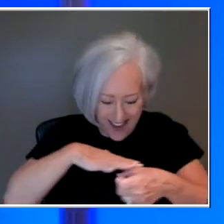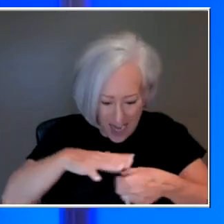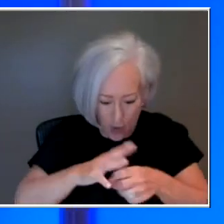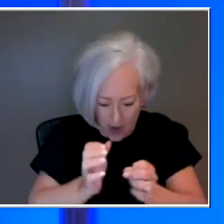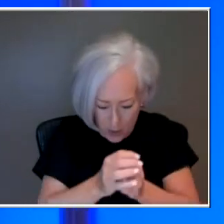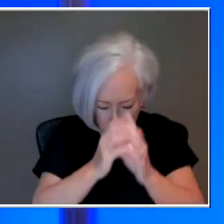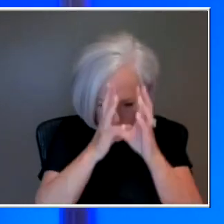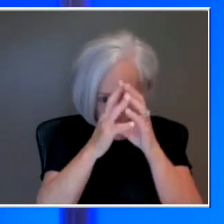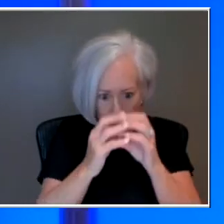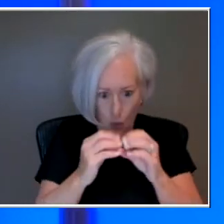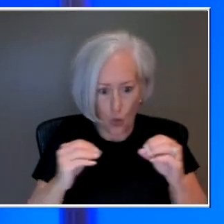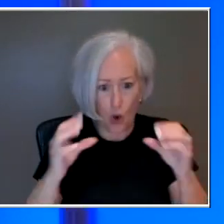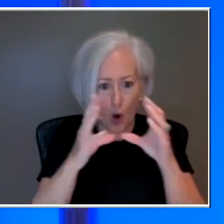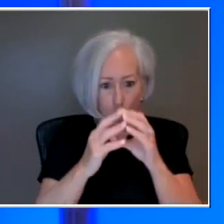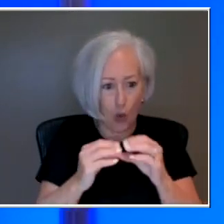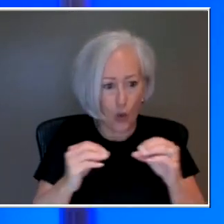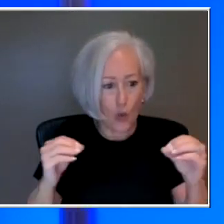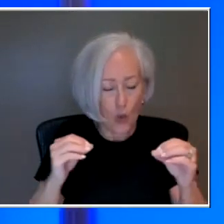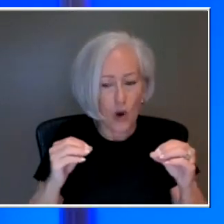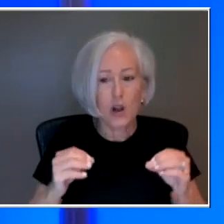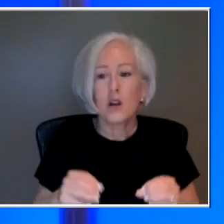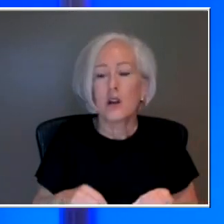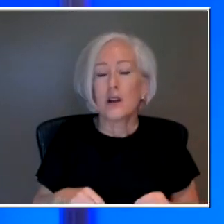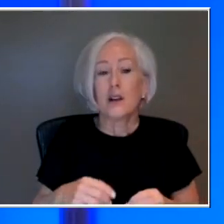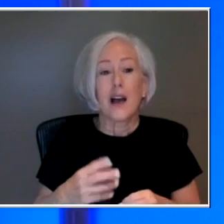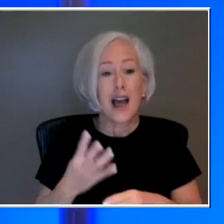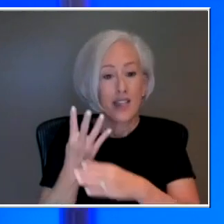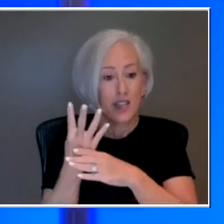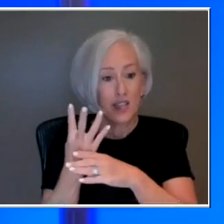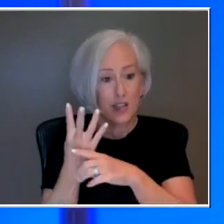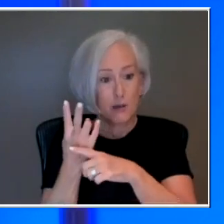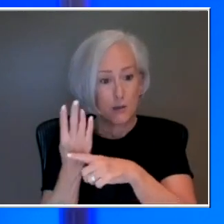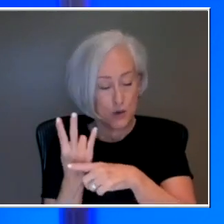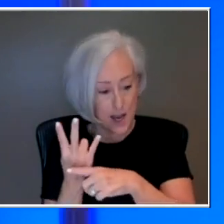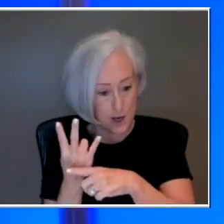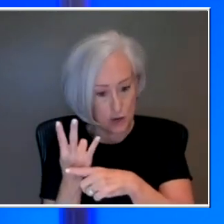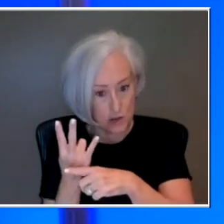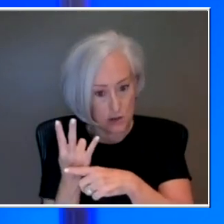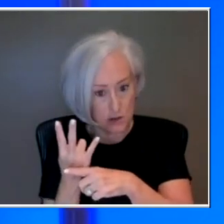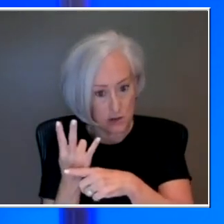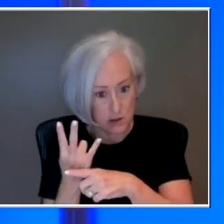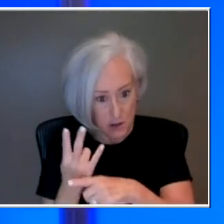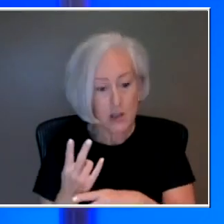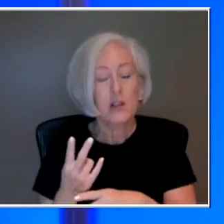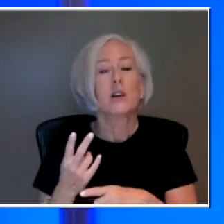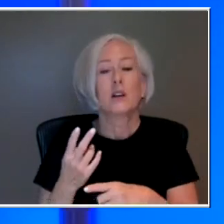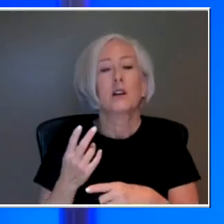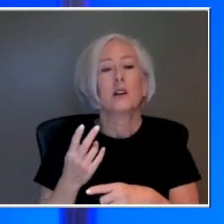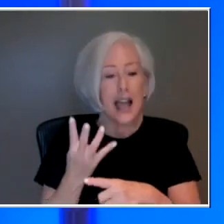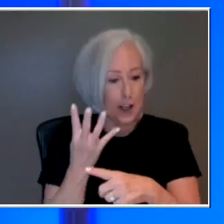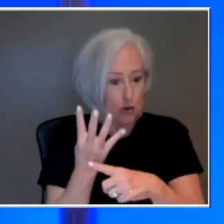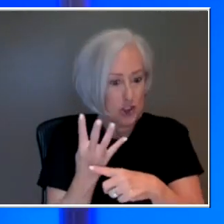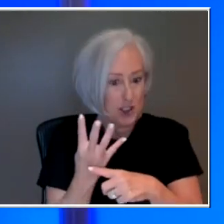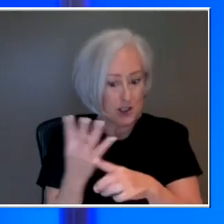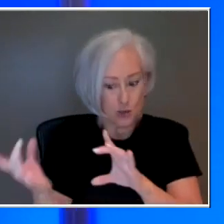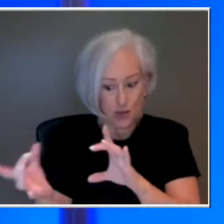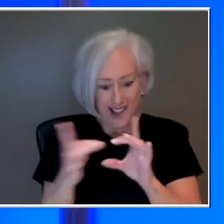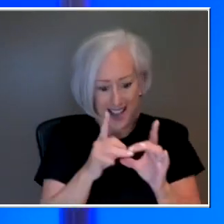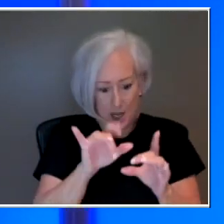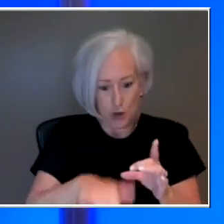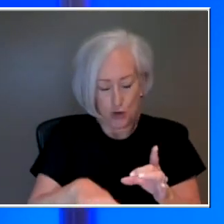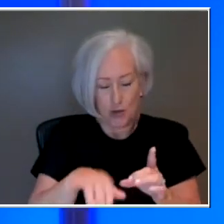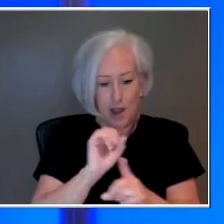there are certain mutations in the genes that are associated when these conditions happen.